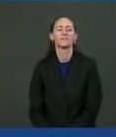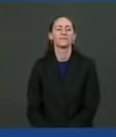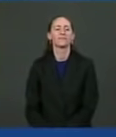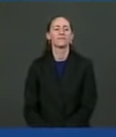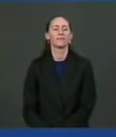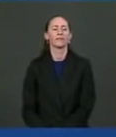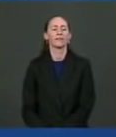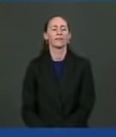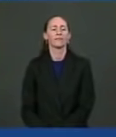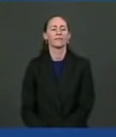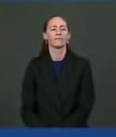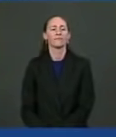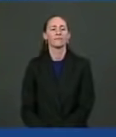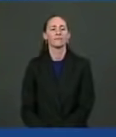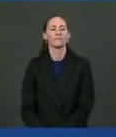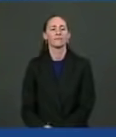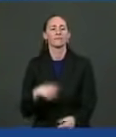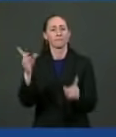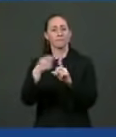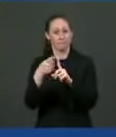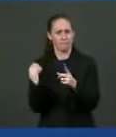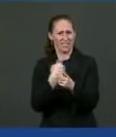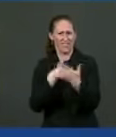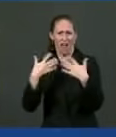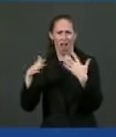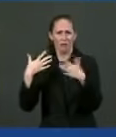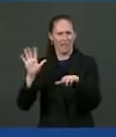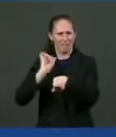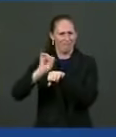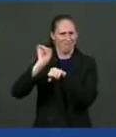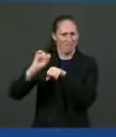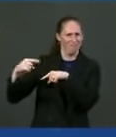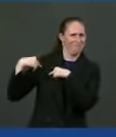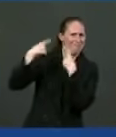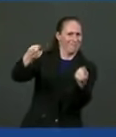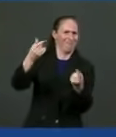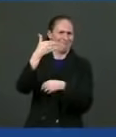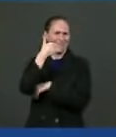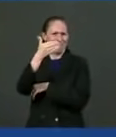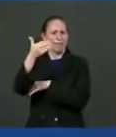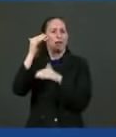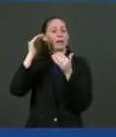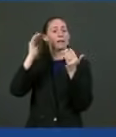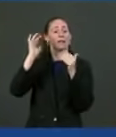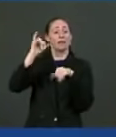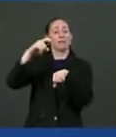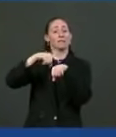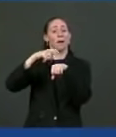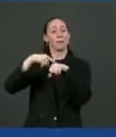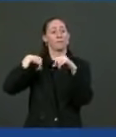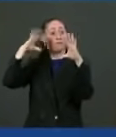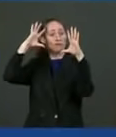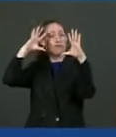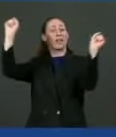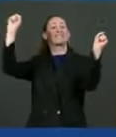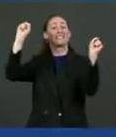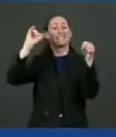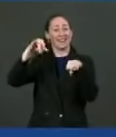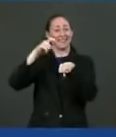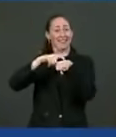COVID-19. When I became president, about 2 million Americans were fully vaccinated. Today,